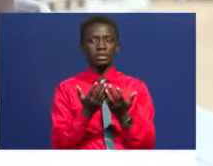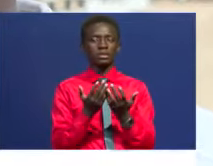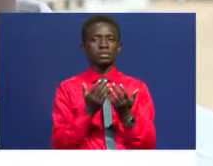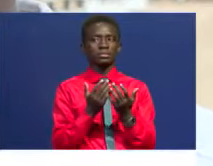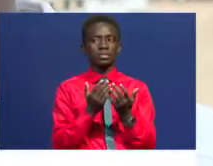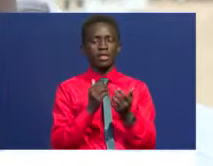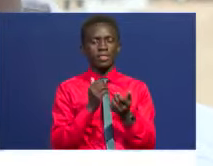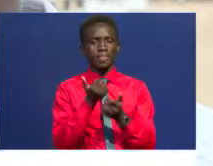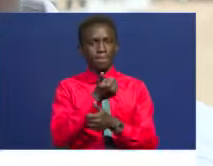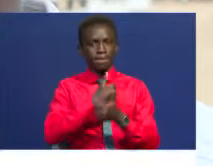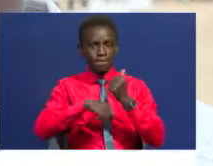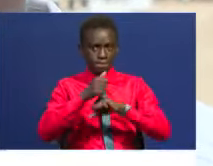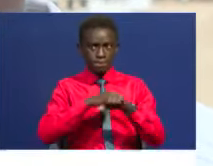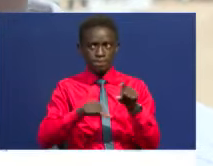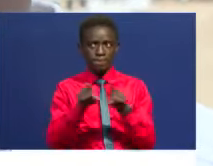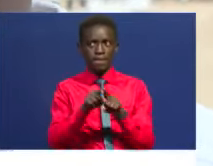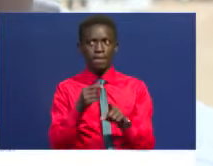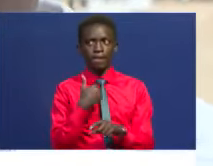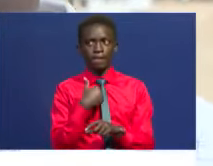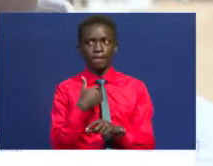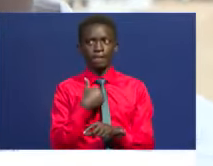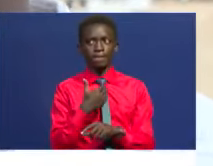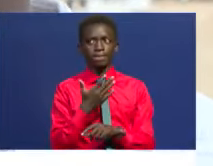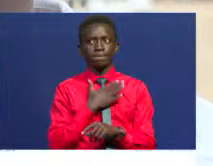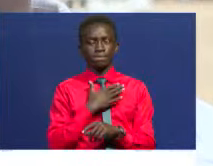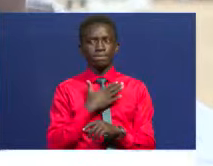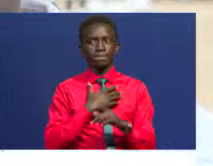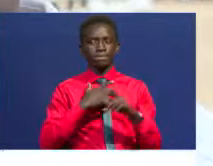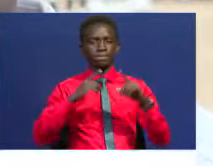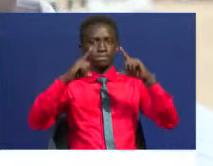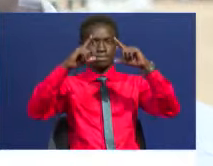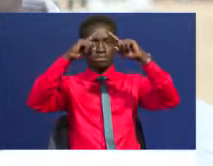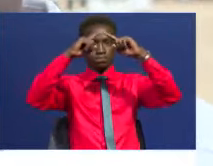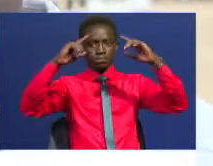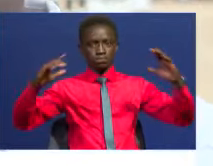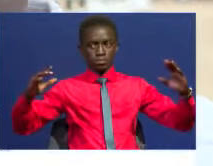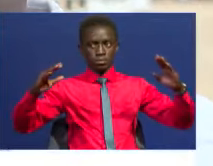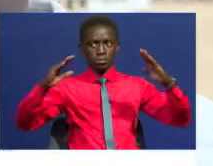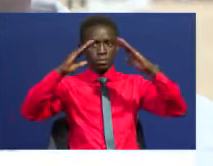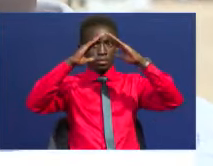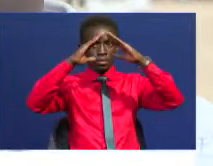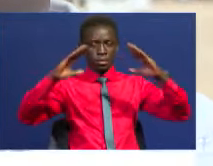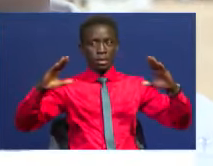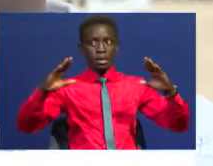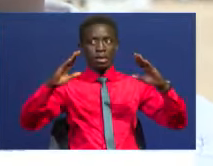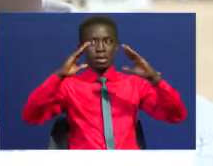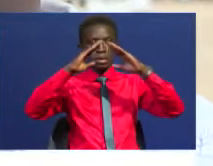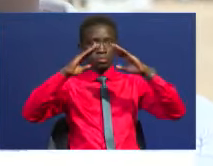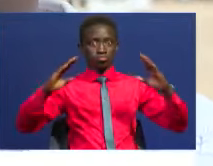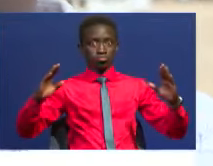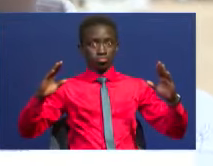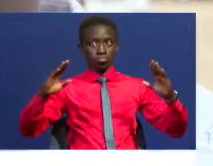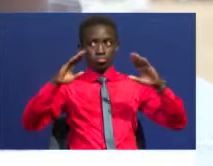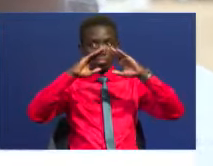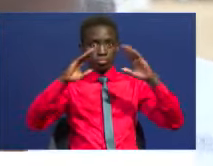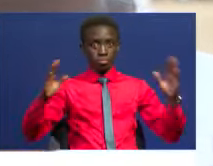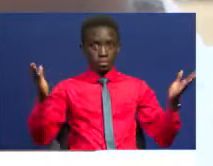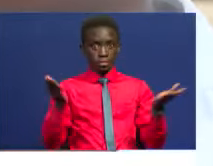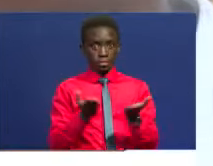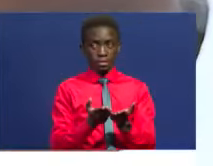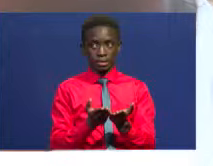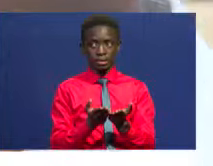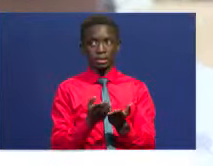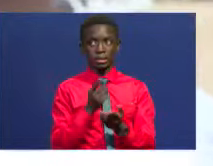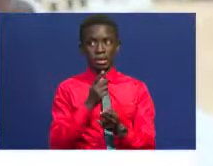activities. Also, again, we have Wadaich pyramids along the road towards Kalokol. Wadaich pyramids is known to